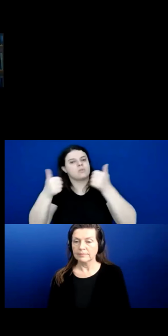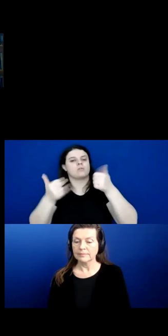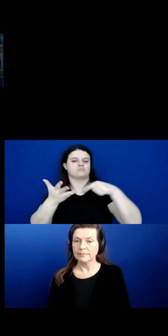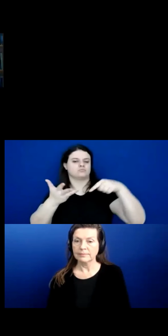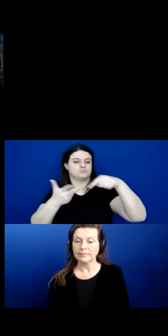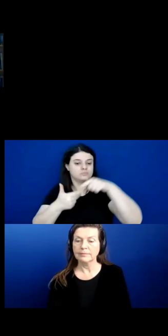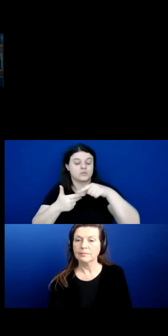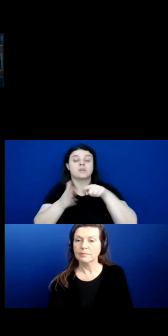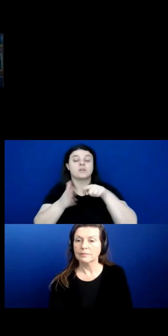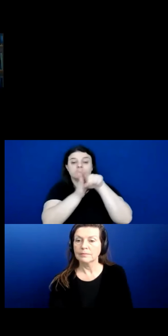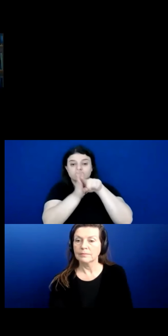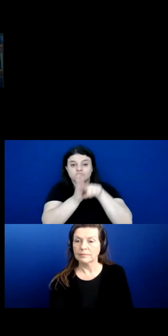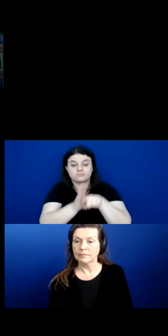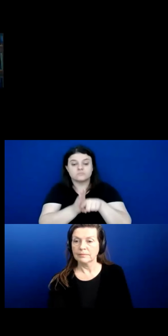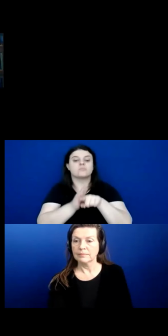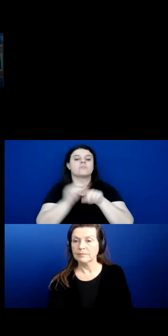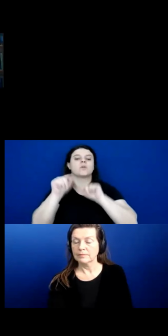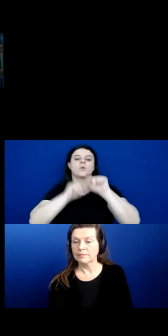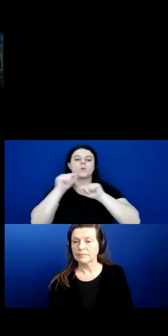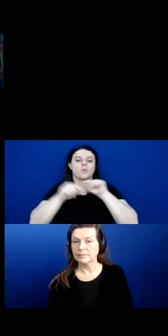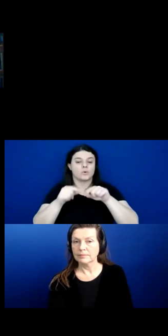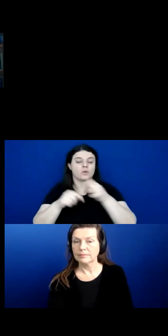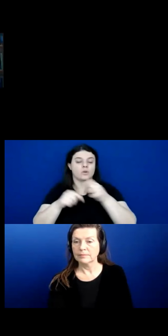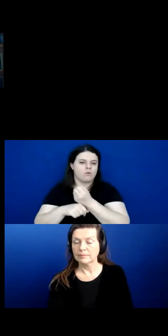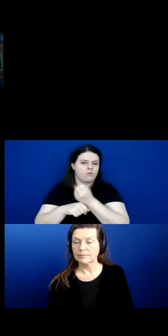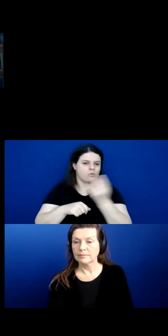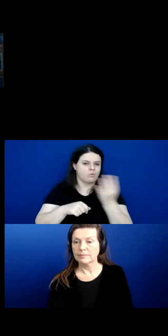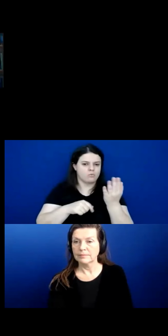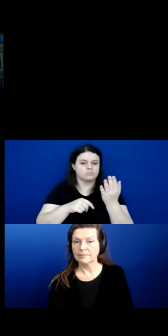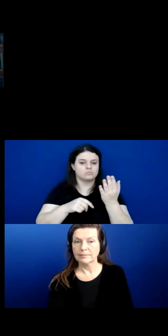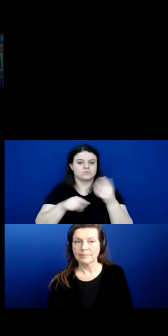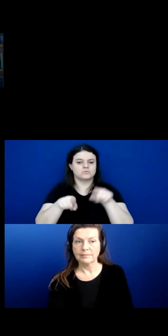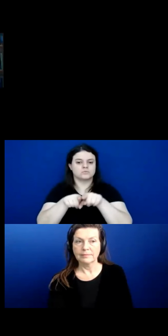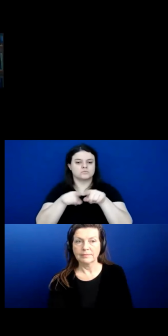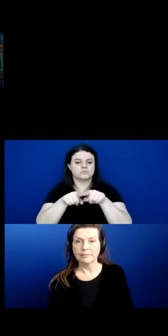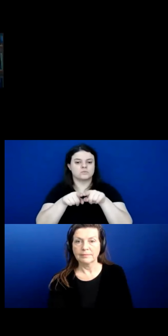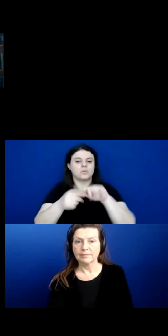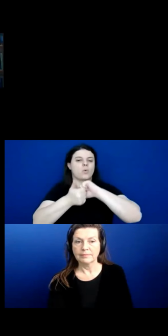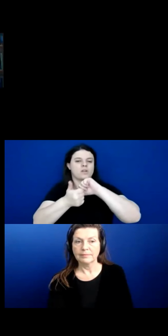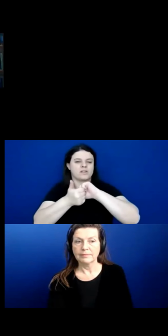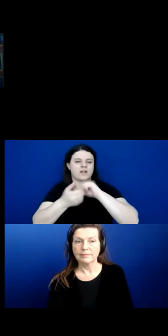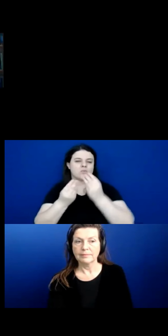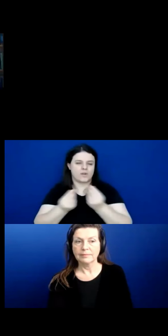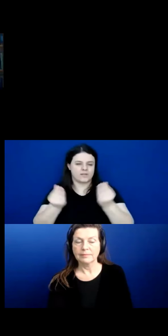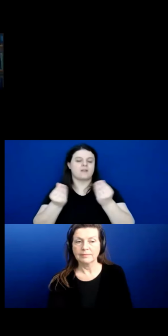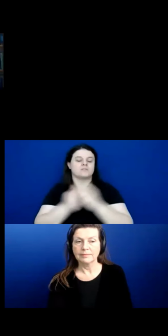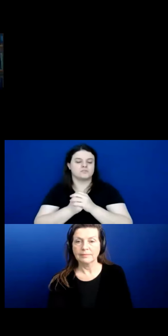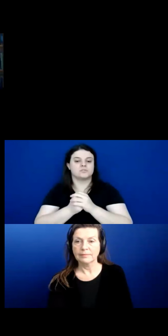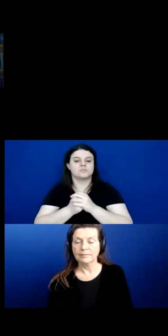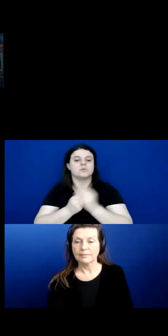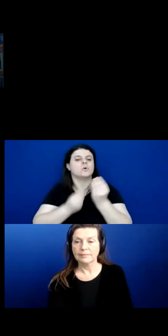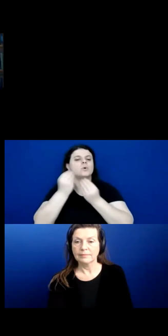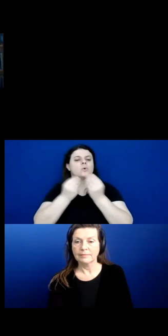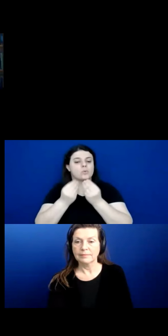analyzed that in a quantitative and qualitative way. They did it with the results